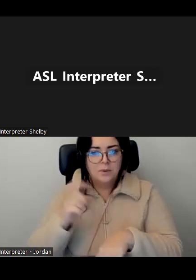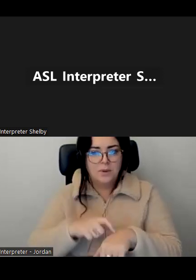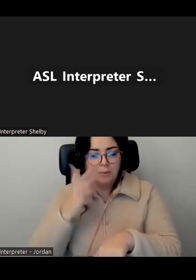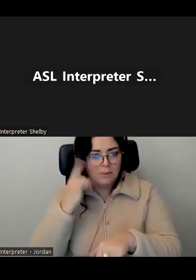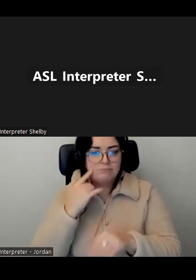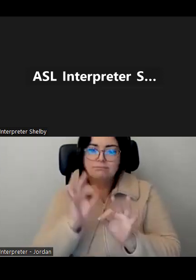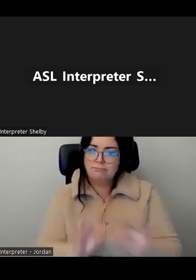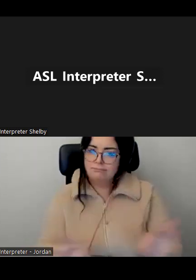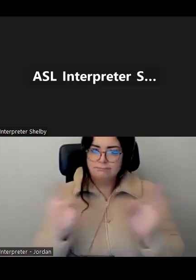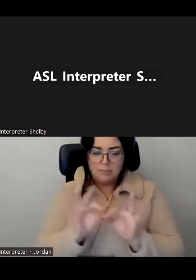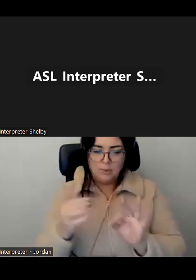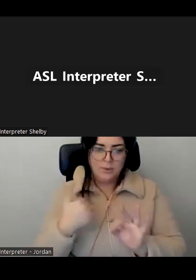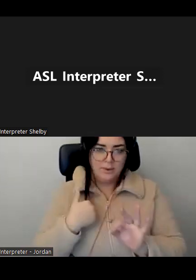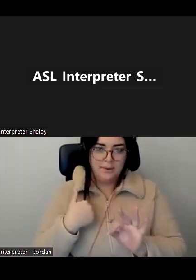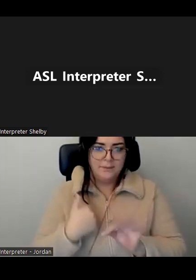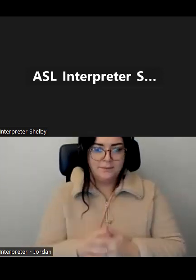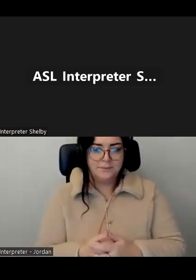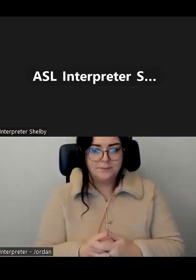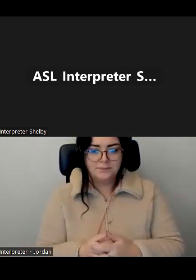health to have those connections.